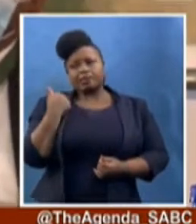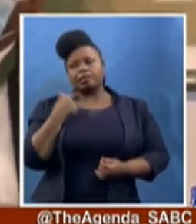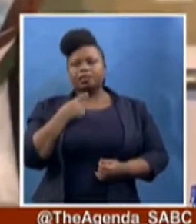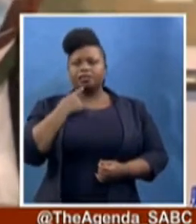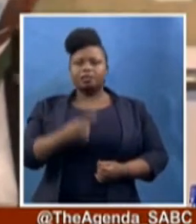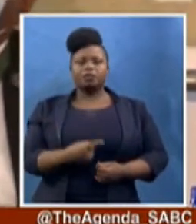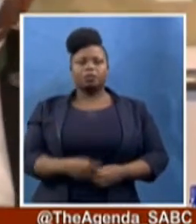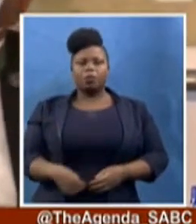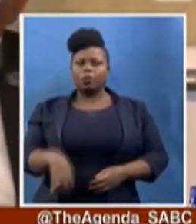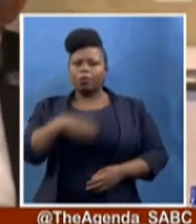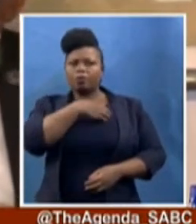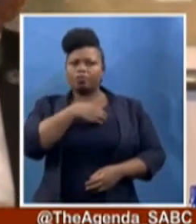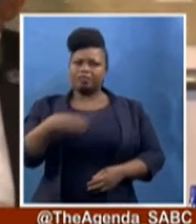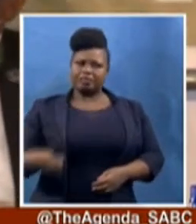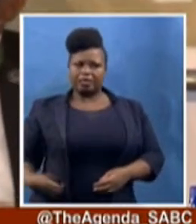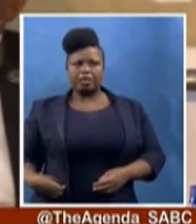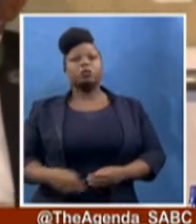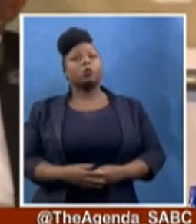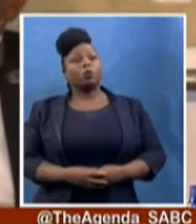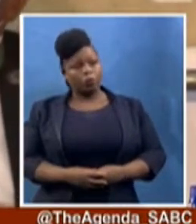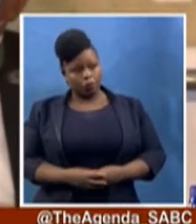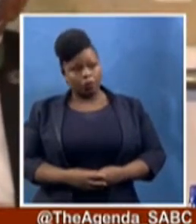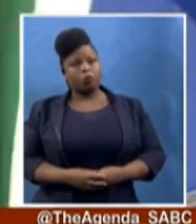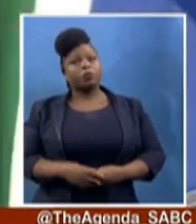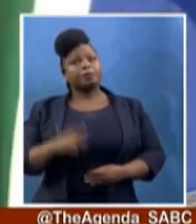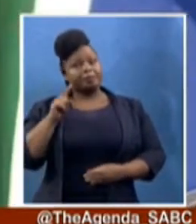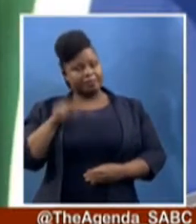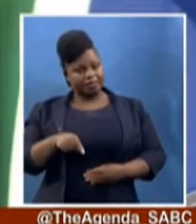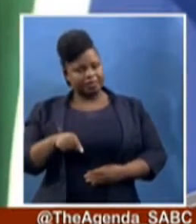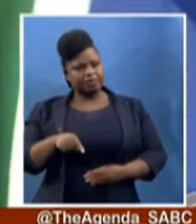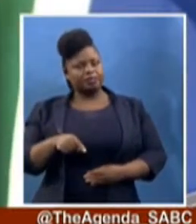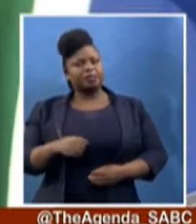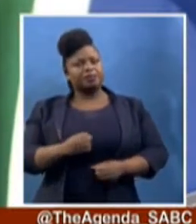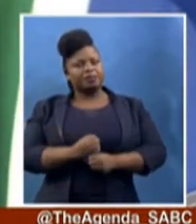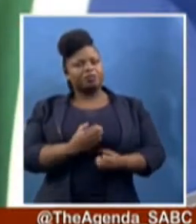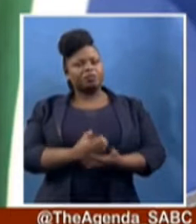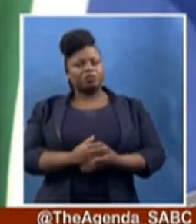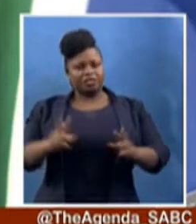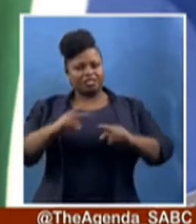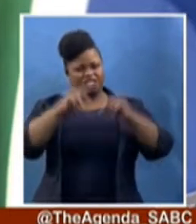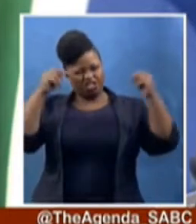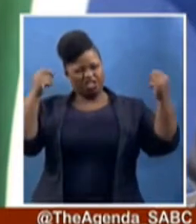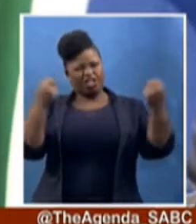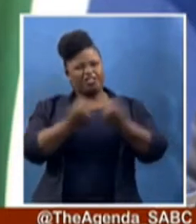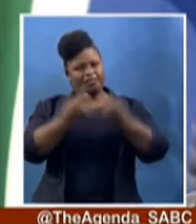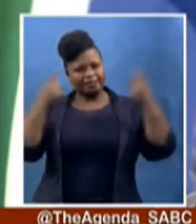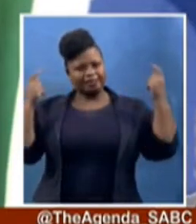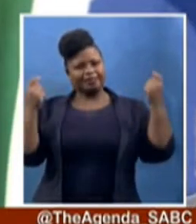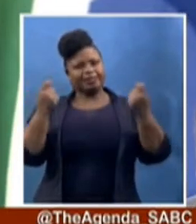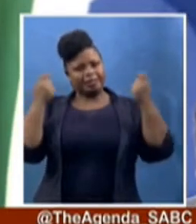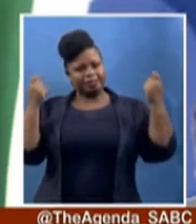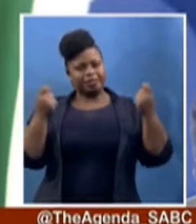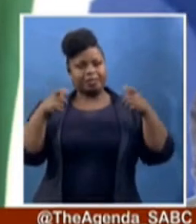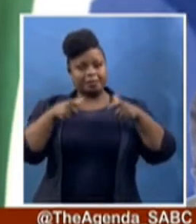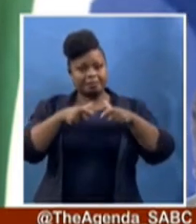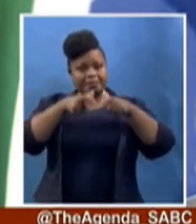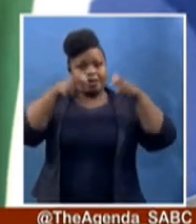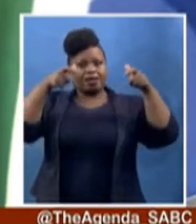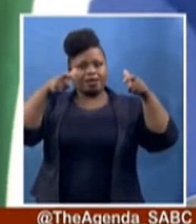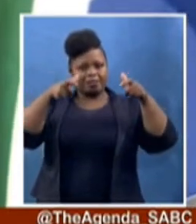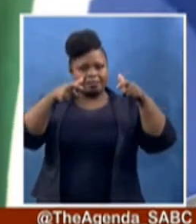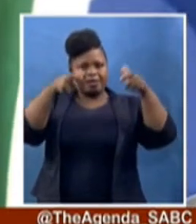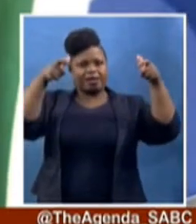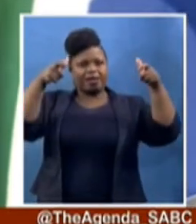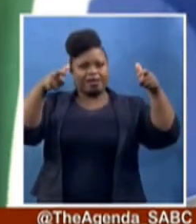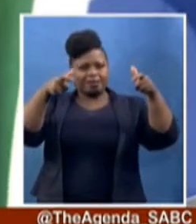make these national celebrations bigger and bigger so that they can get